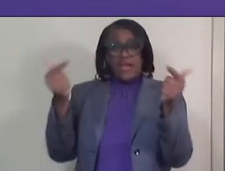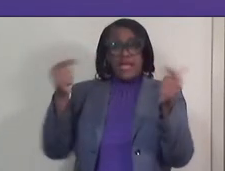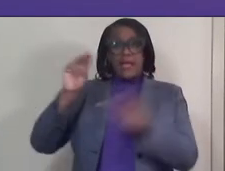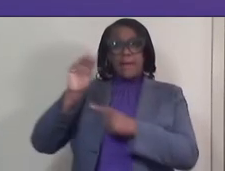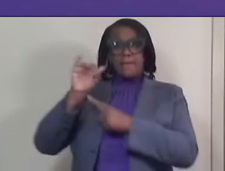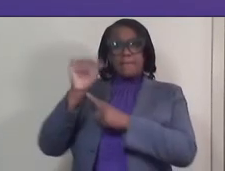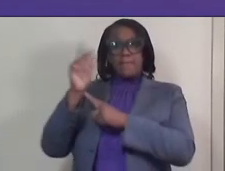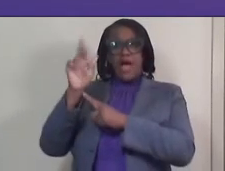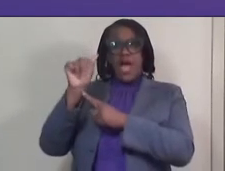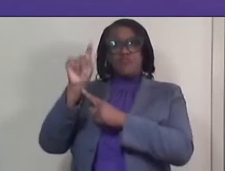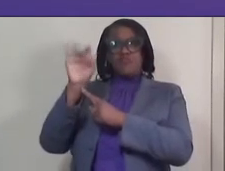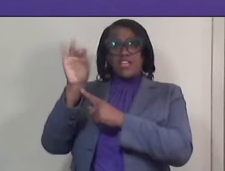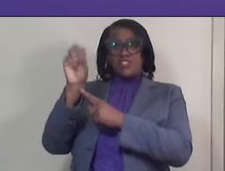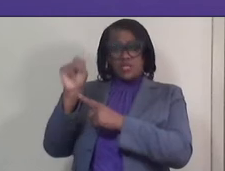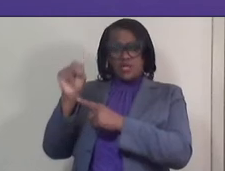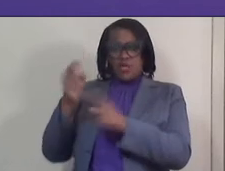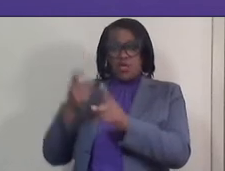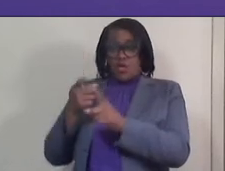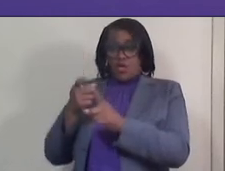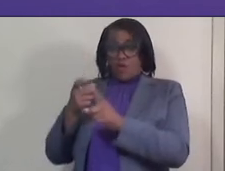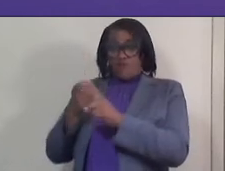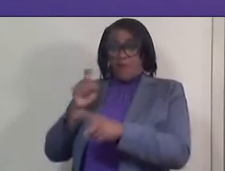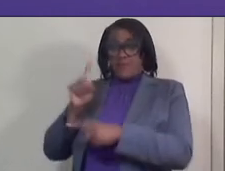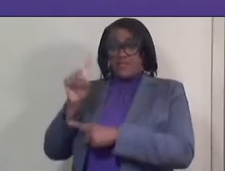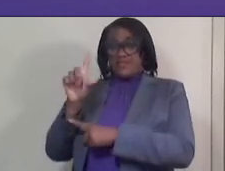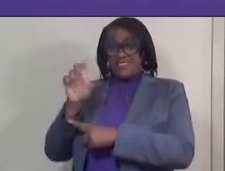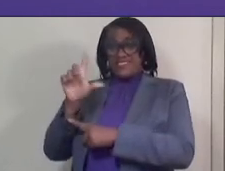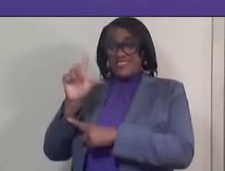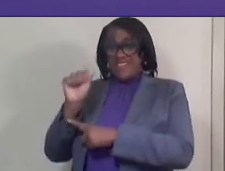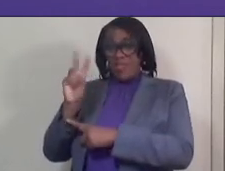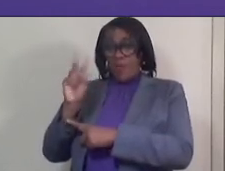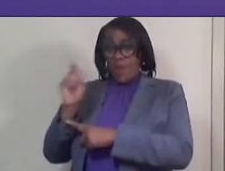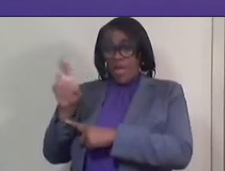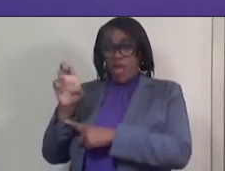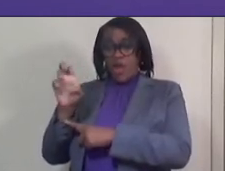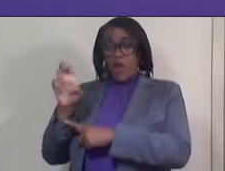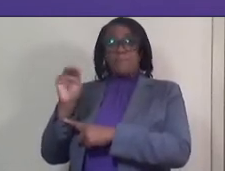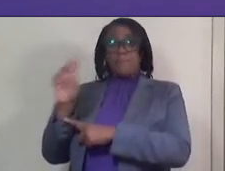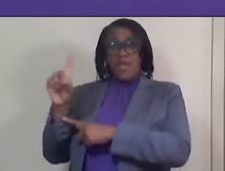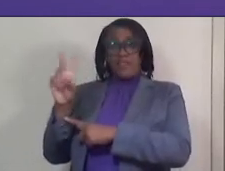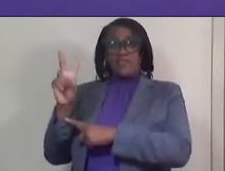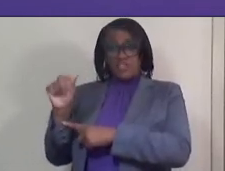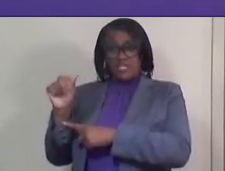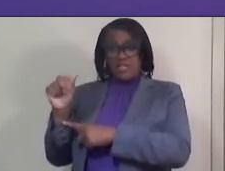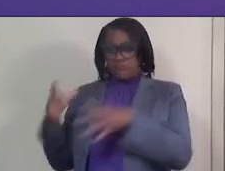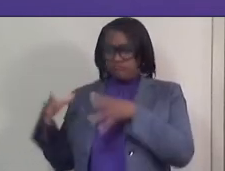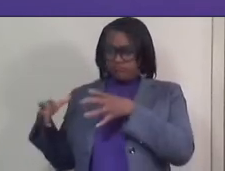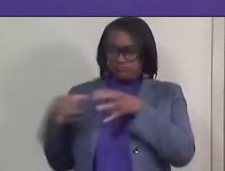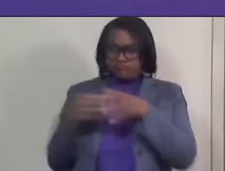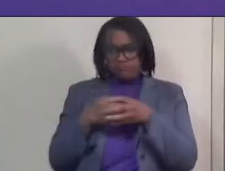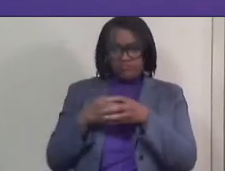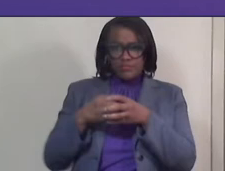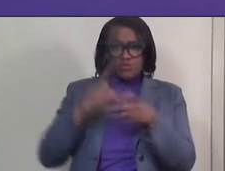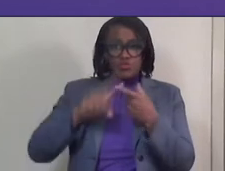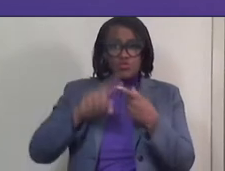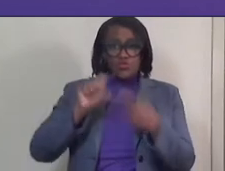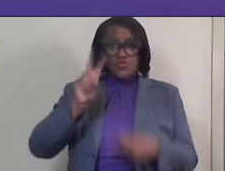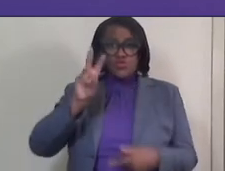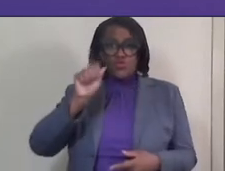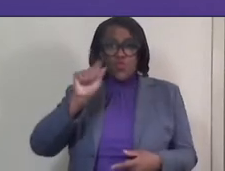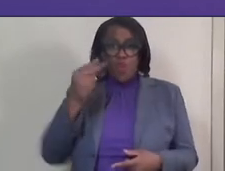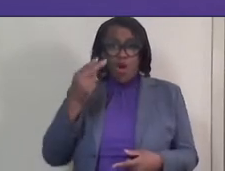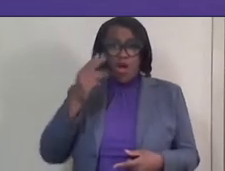came from Delaware, Maryland, and Virginia. Our neighborhood came to exist because blacks in Swarthmore, like their peers across